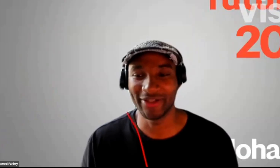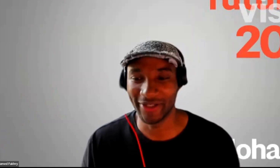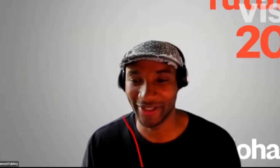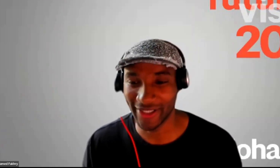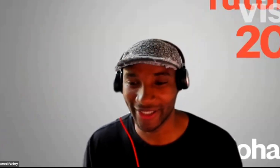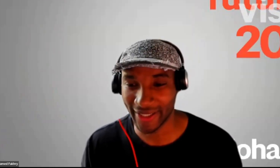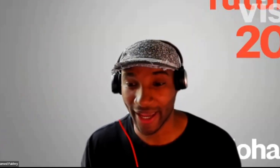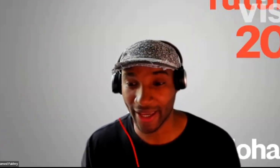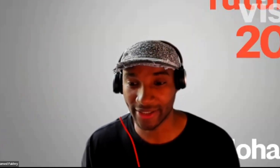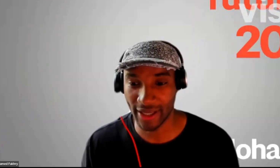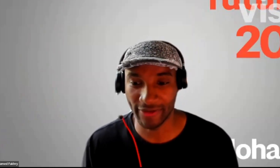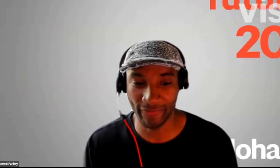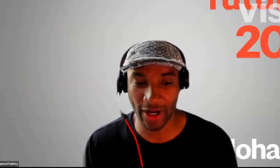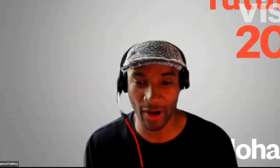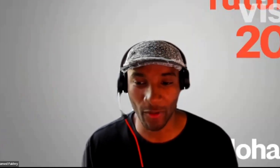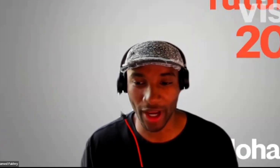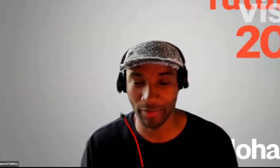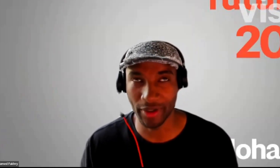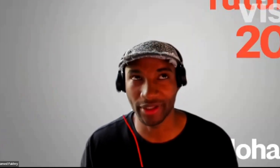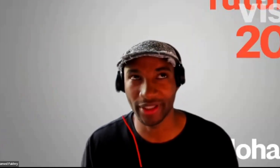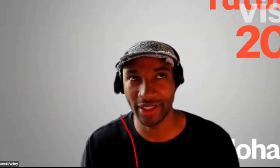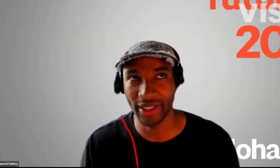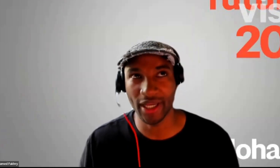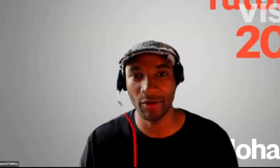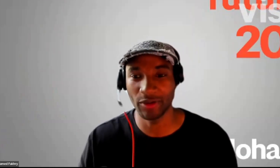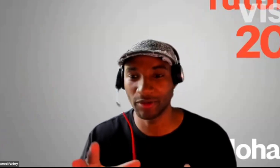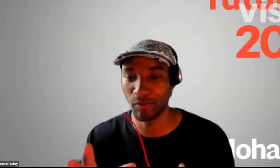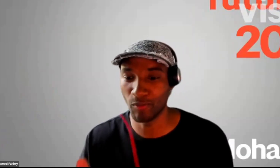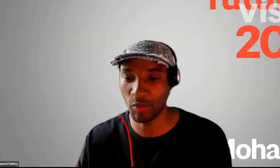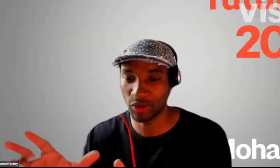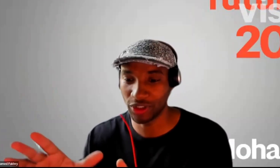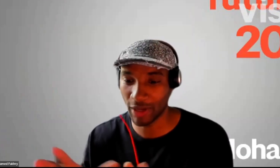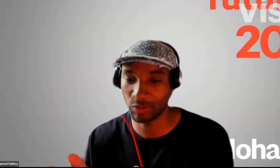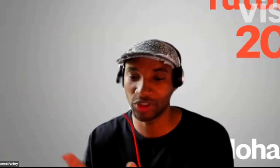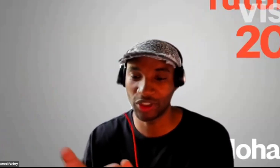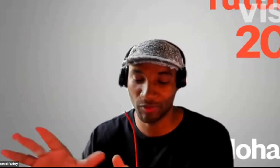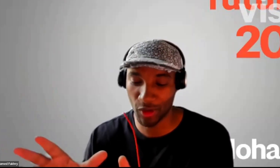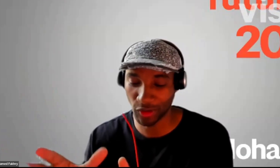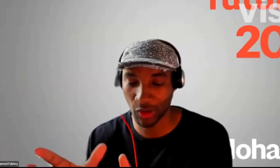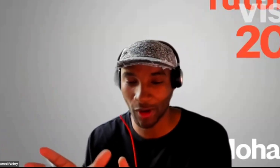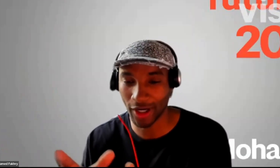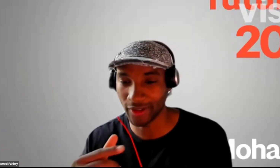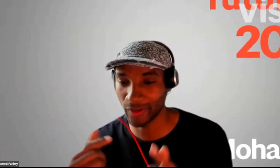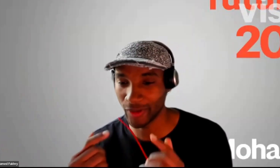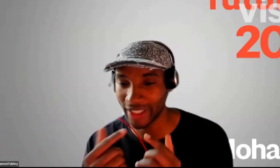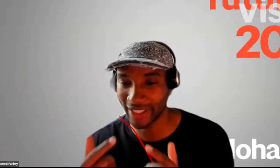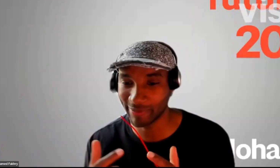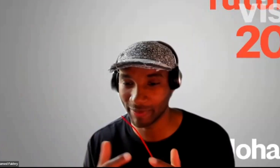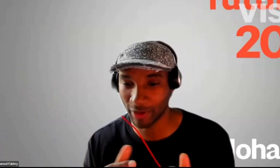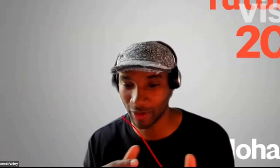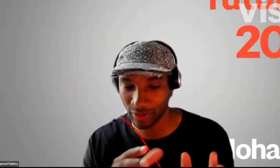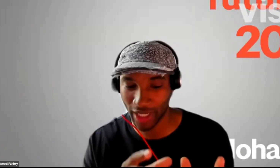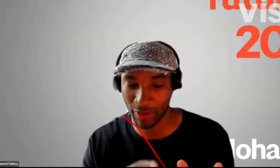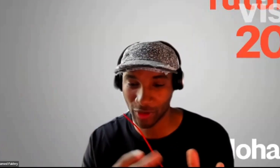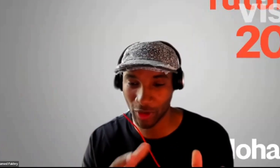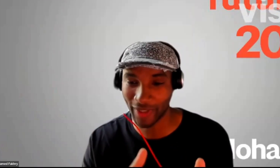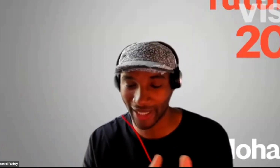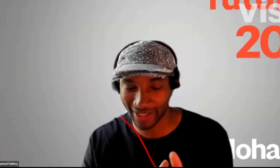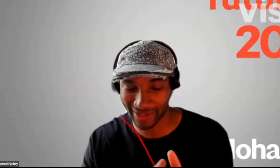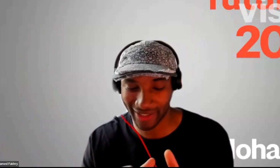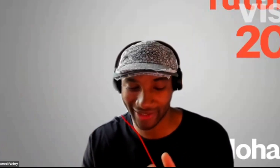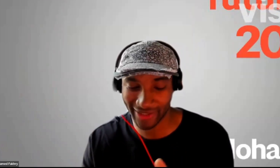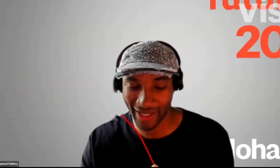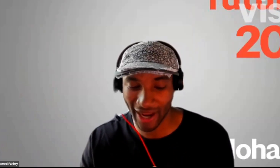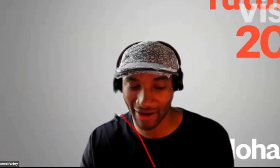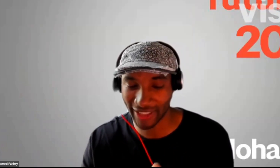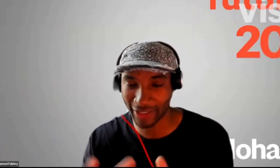have been learning ISL for a while, but then like I was I would prefer more toward reading lips because when I was going, like